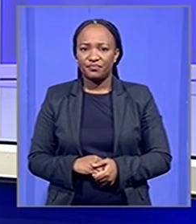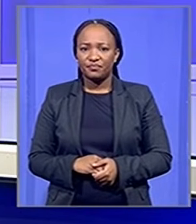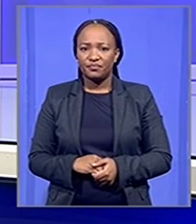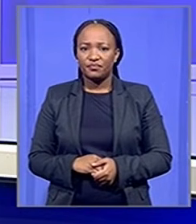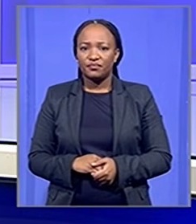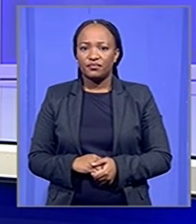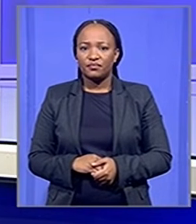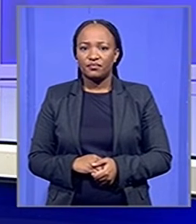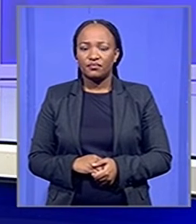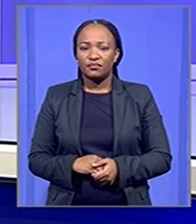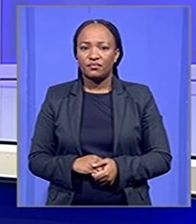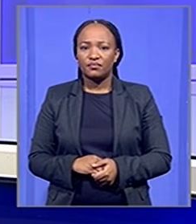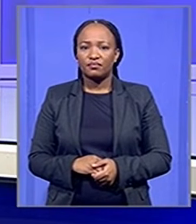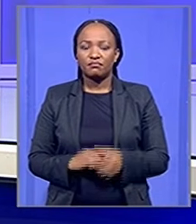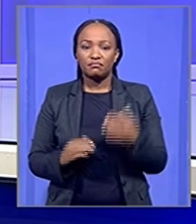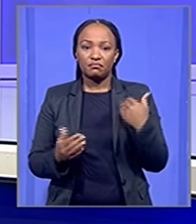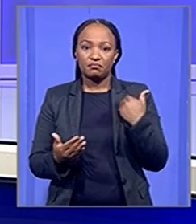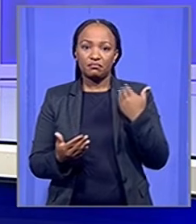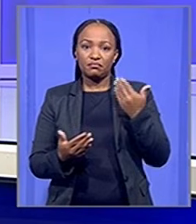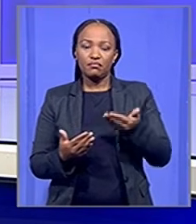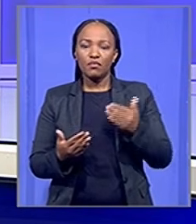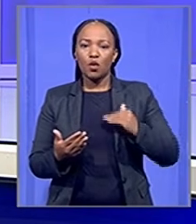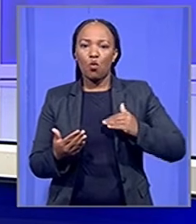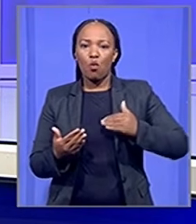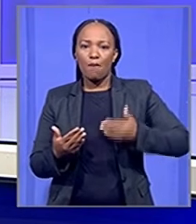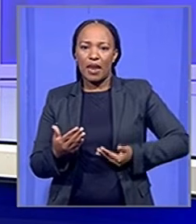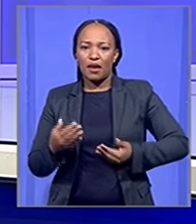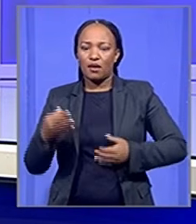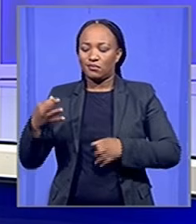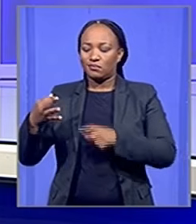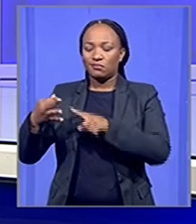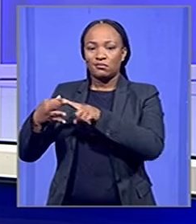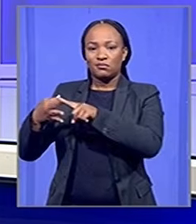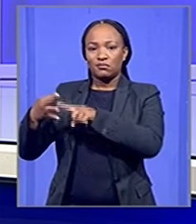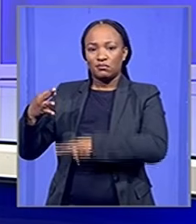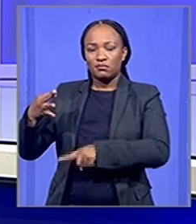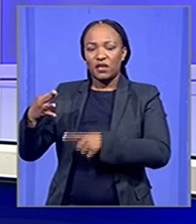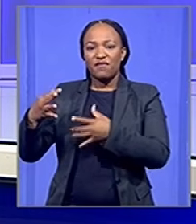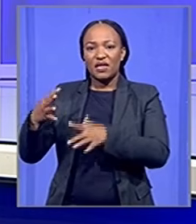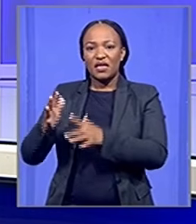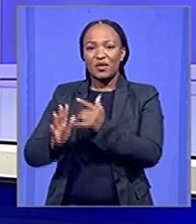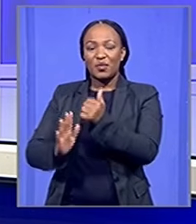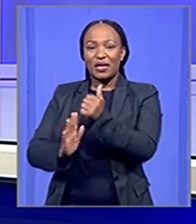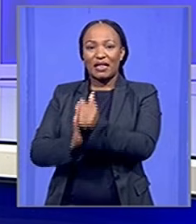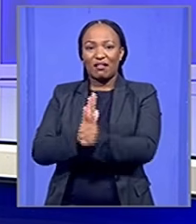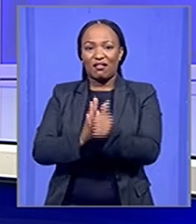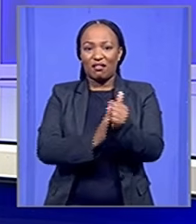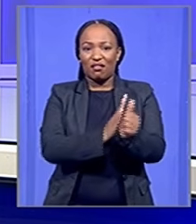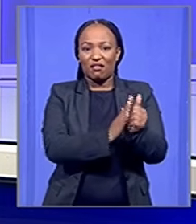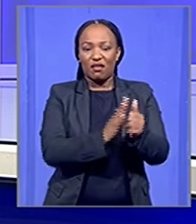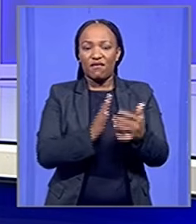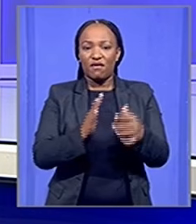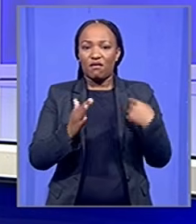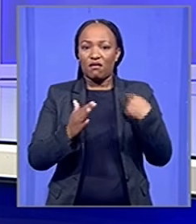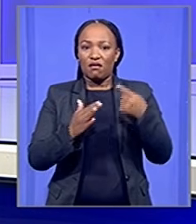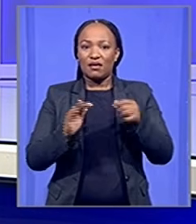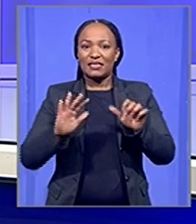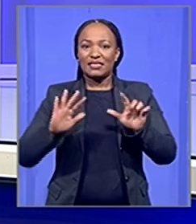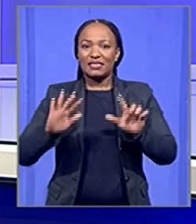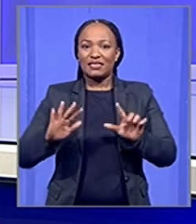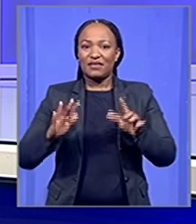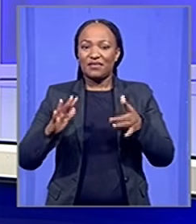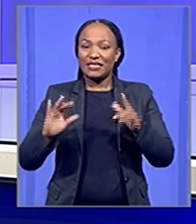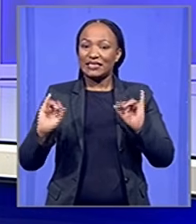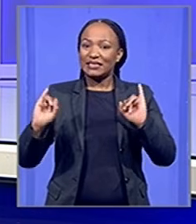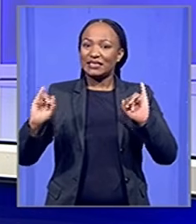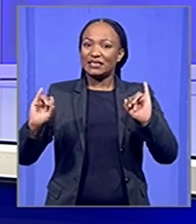Ho fihla ha jwale ke basadi ba bararo ba seng ba bolailwe ka sehloho nakong ya matsatsi a supileng. Diketsahalong tse soto